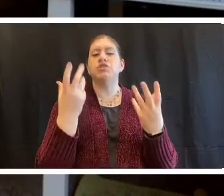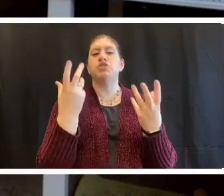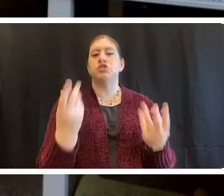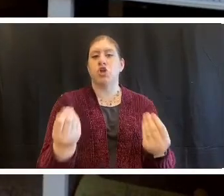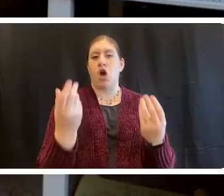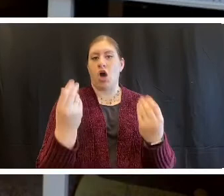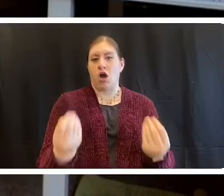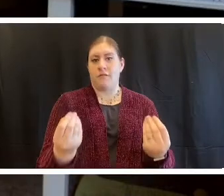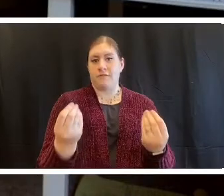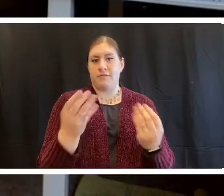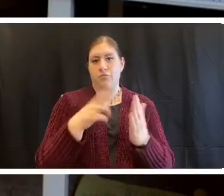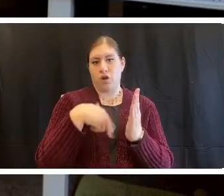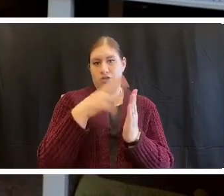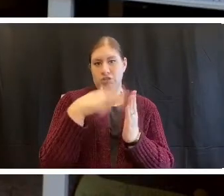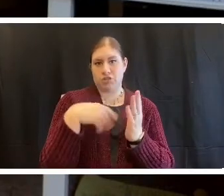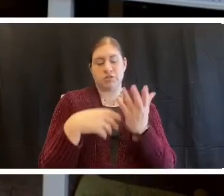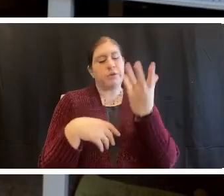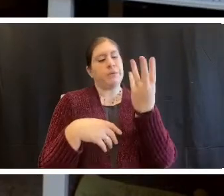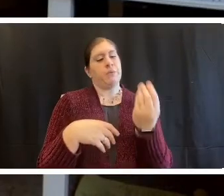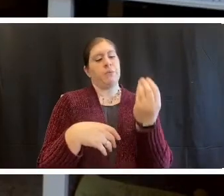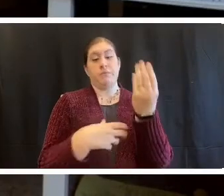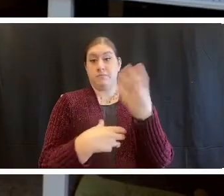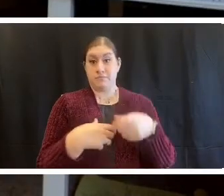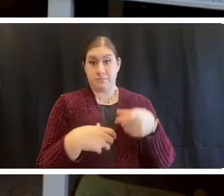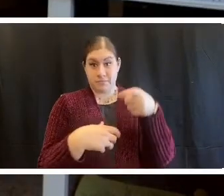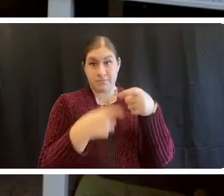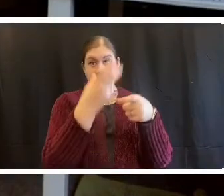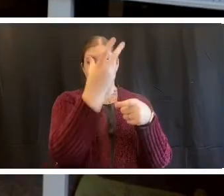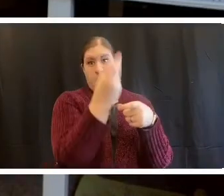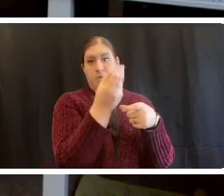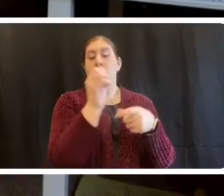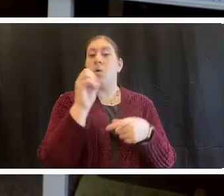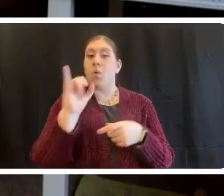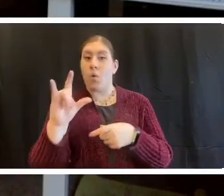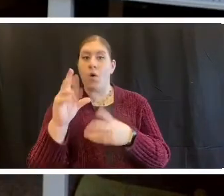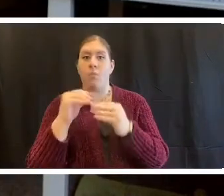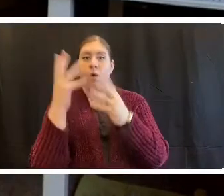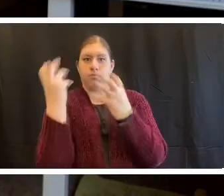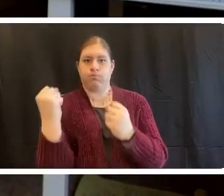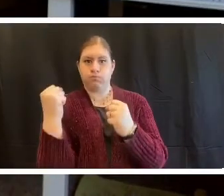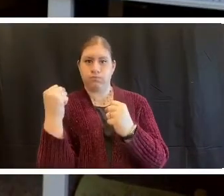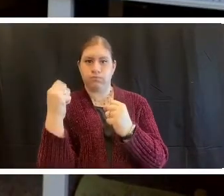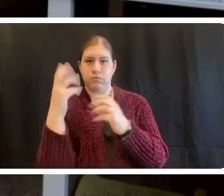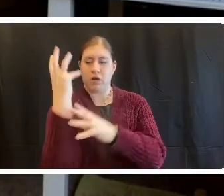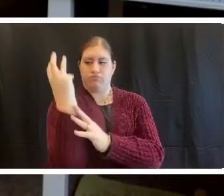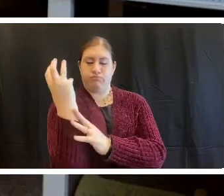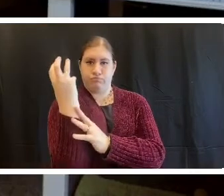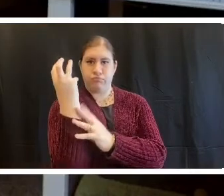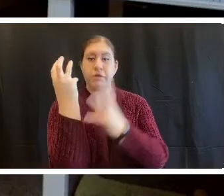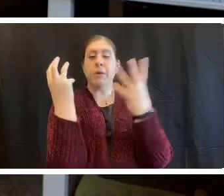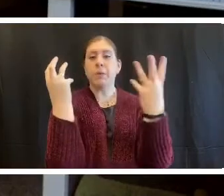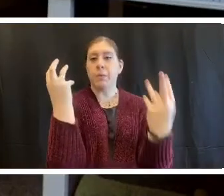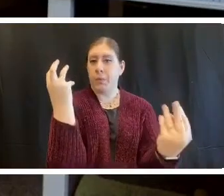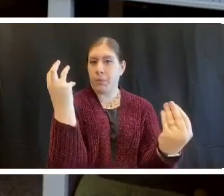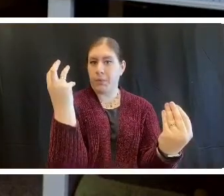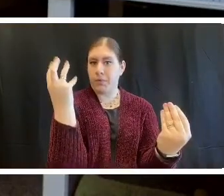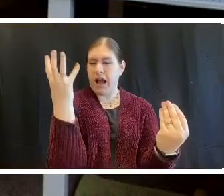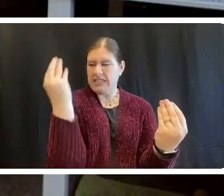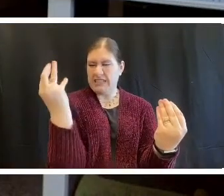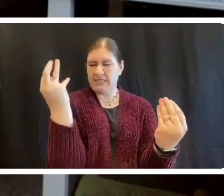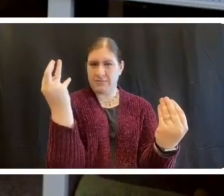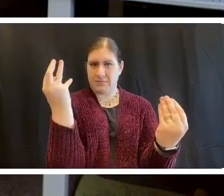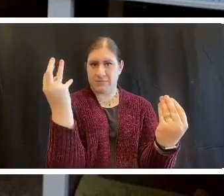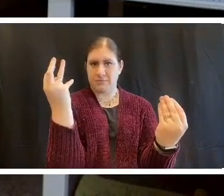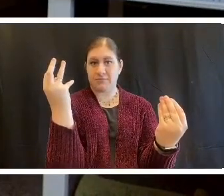soft brush. So when you're painting in oil, you want a bristle brush. Okay. It's a little stiffer. So what you